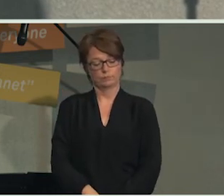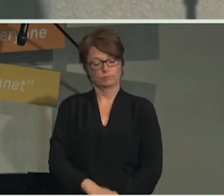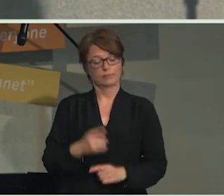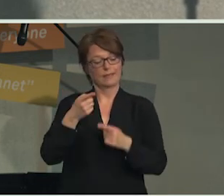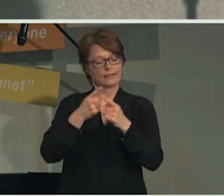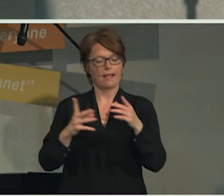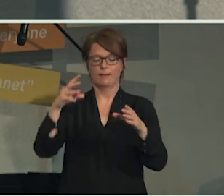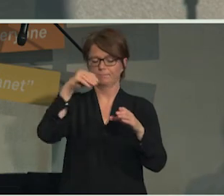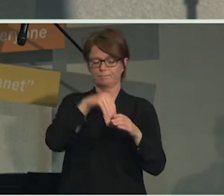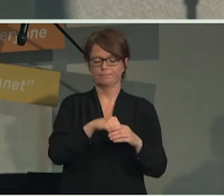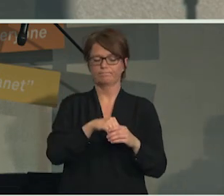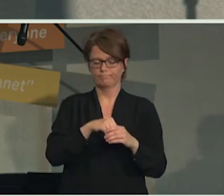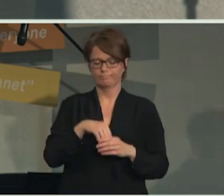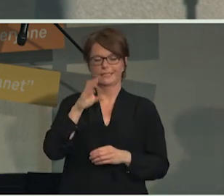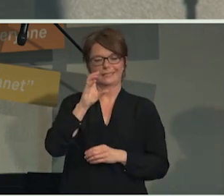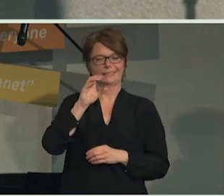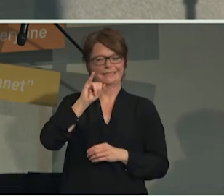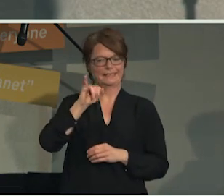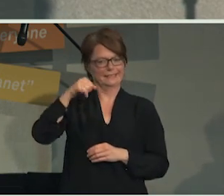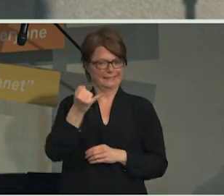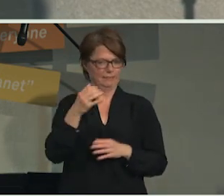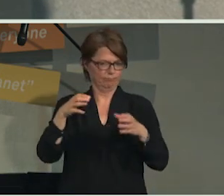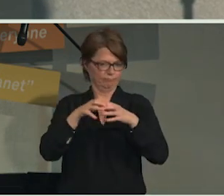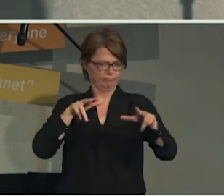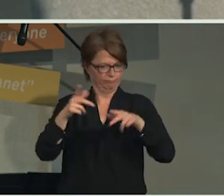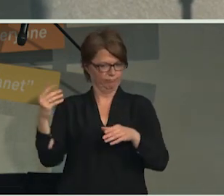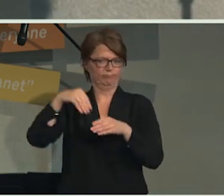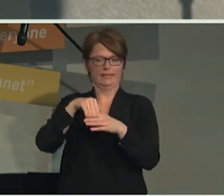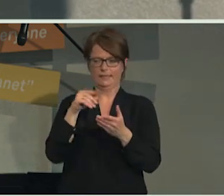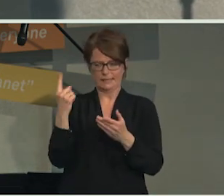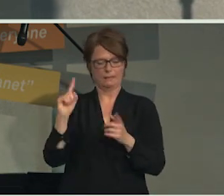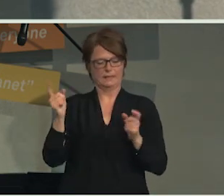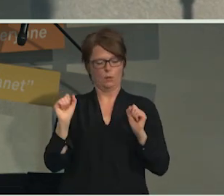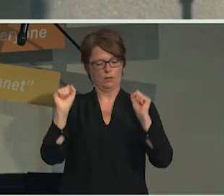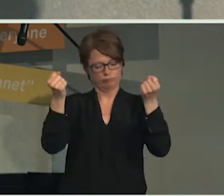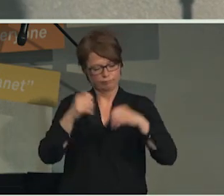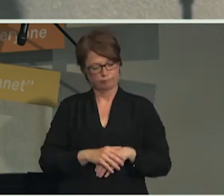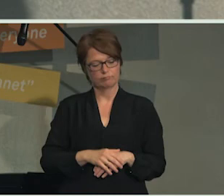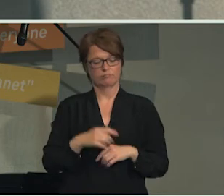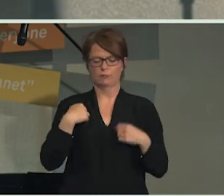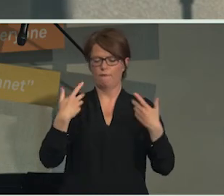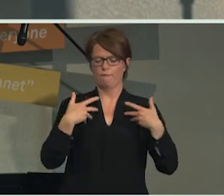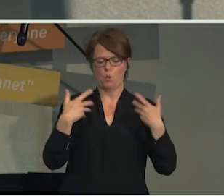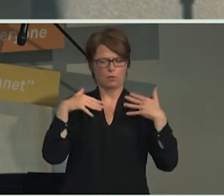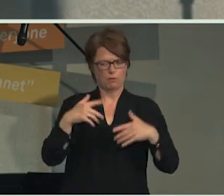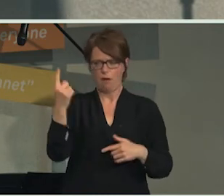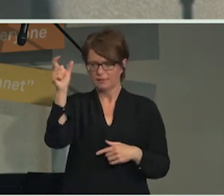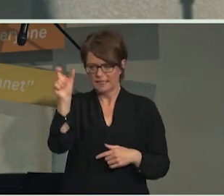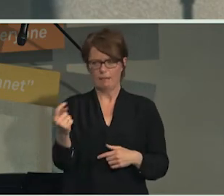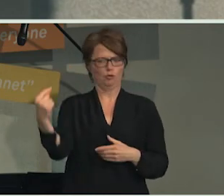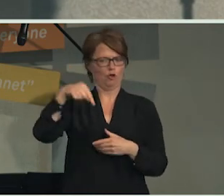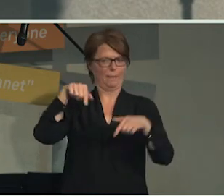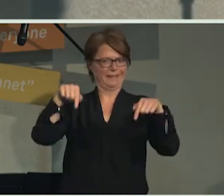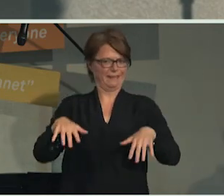she likes to also do kickboxing in her free time, 5 days a week, actually. So it's not free time. It's actually like a real